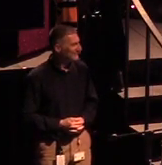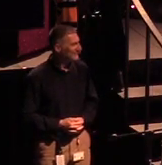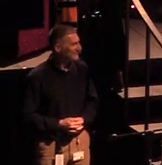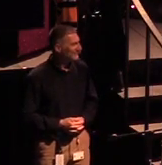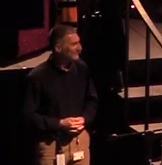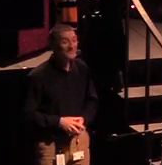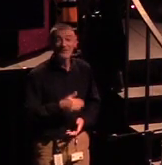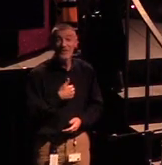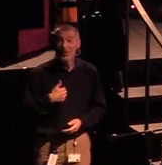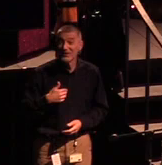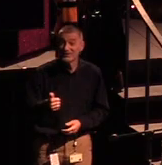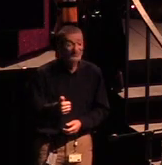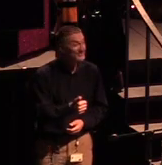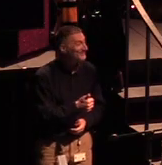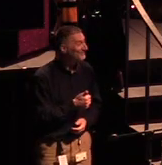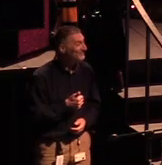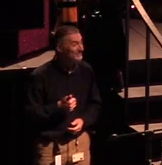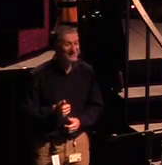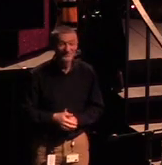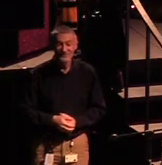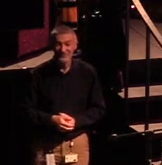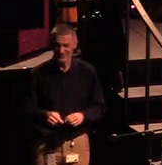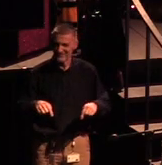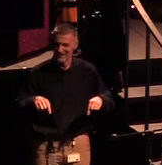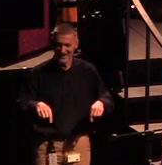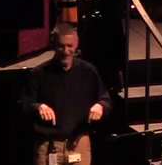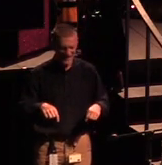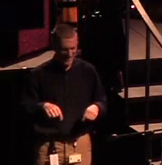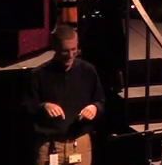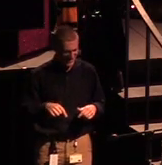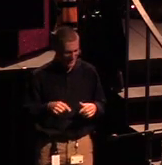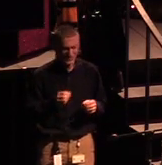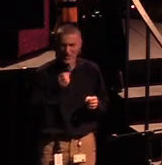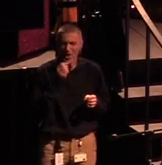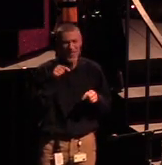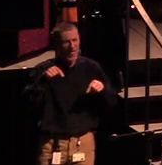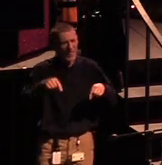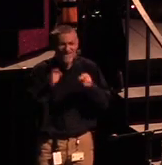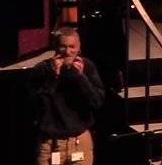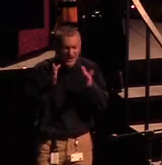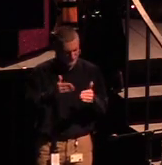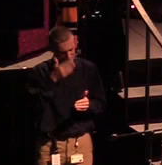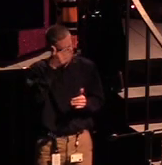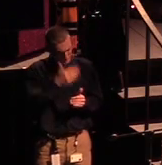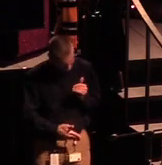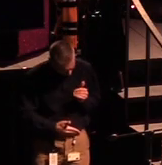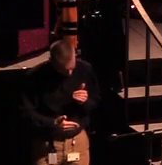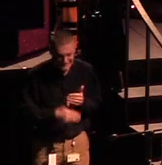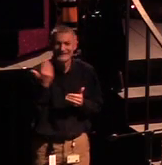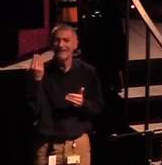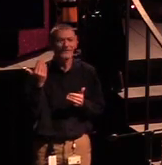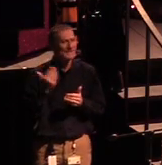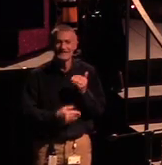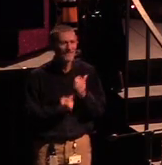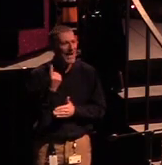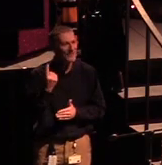morning everybody lovely to see you see you here on the momentous day that never was and maybe